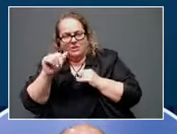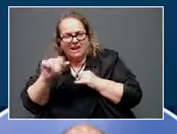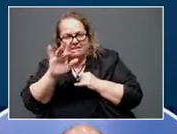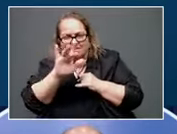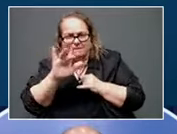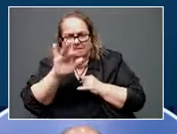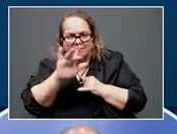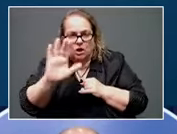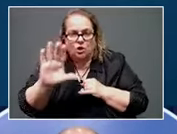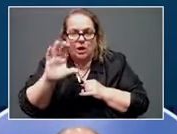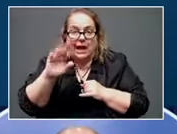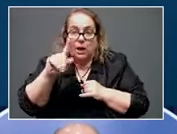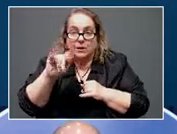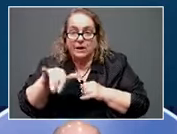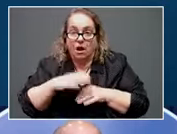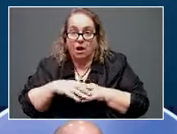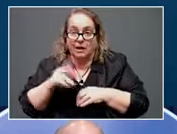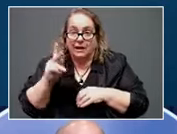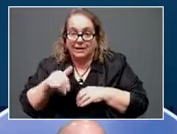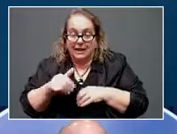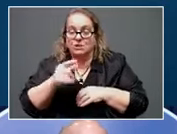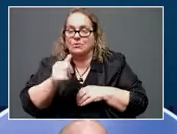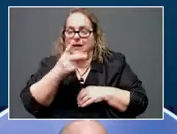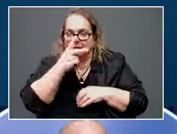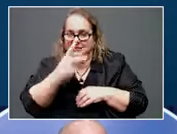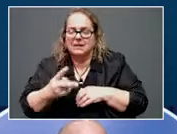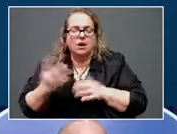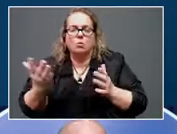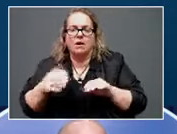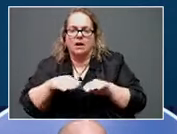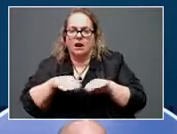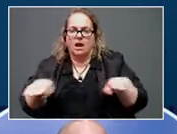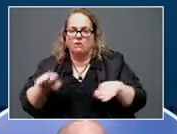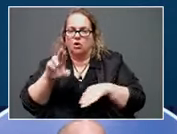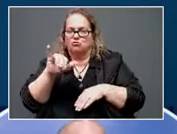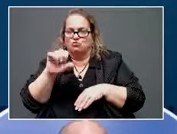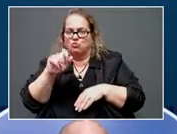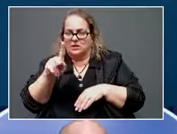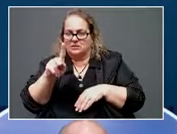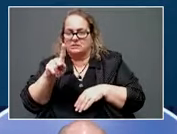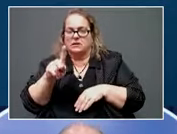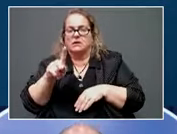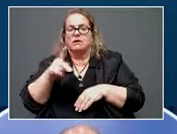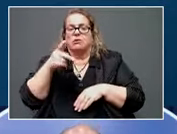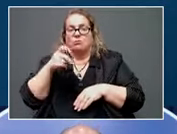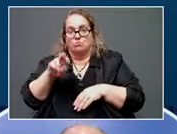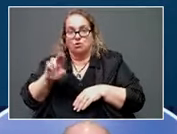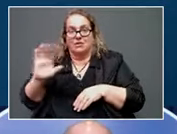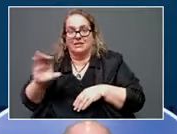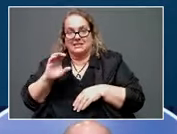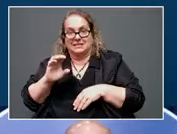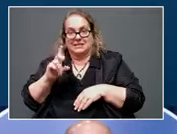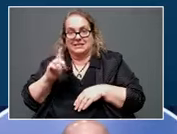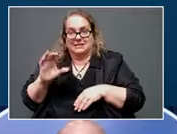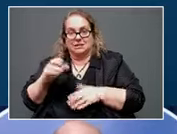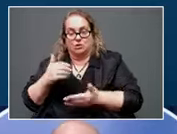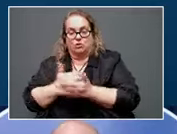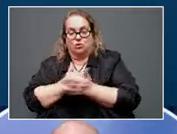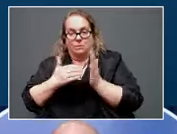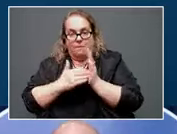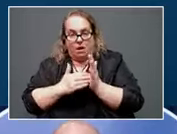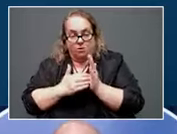Kentucky, and you can see what the level of risk is per the CDC's new model, whether you're low, medium, or high. Lower down